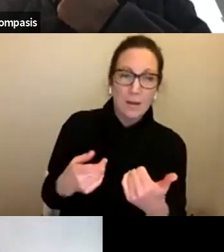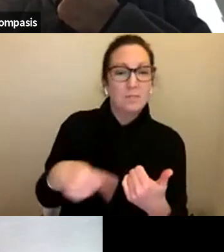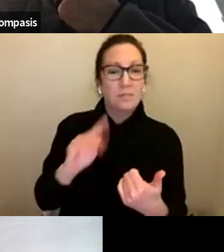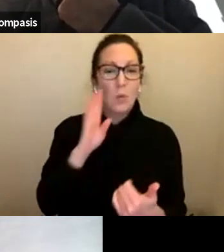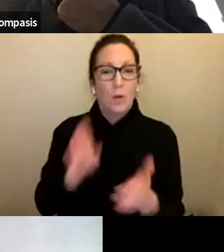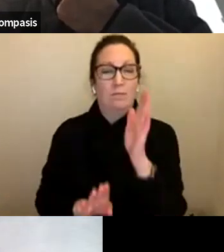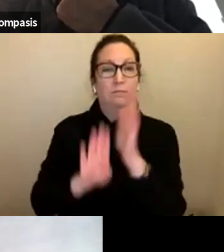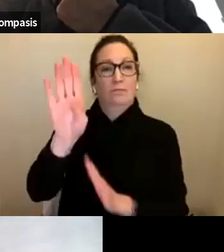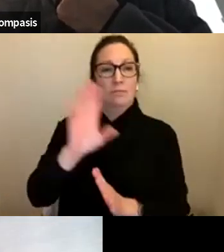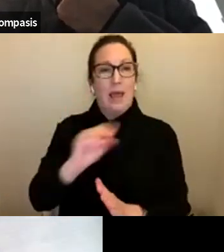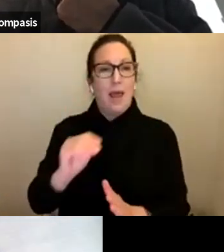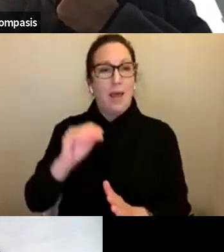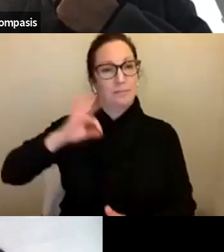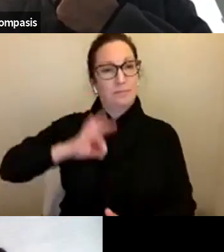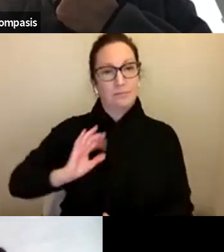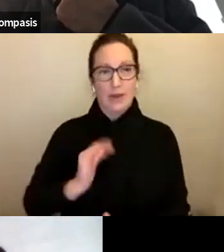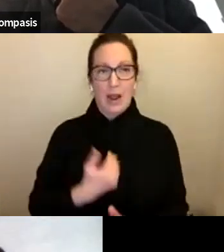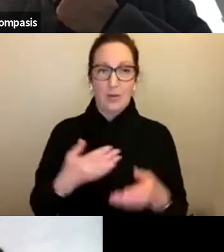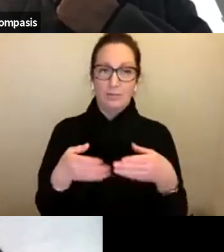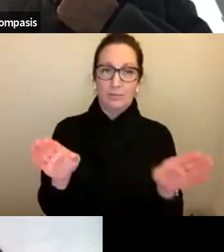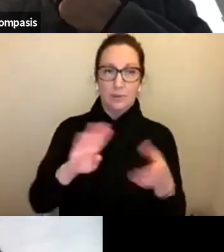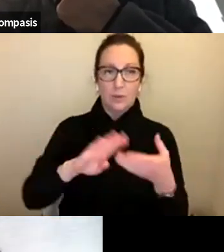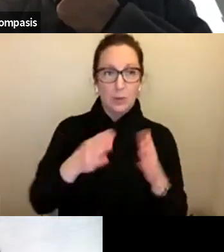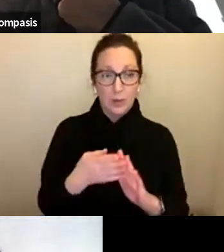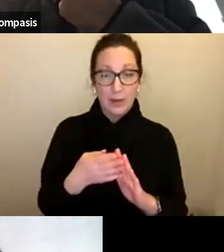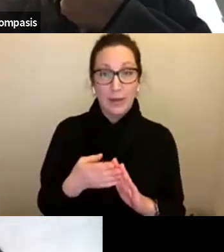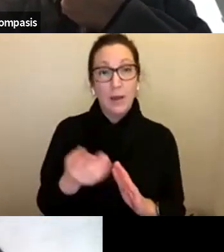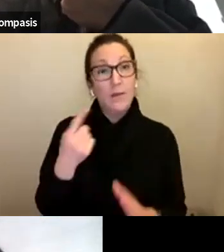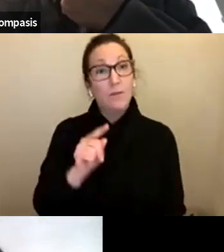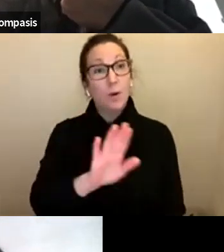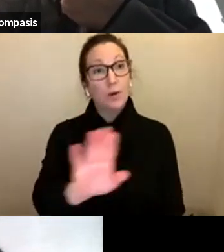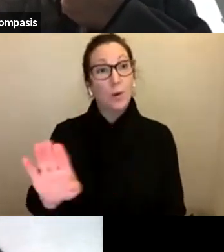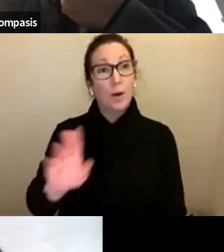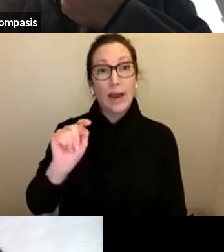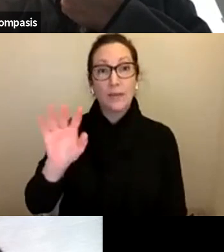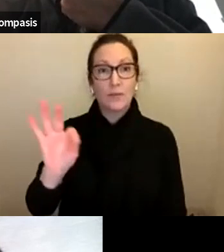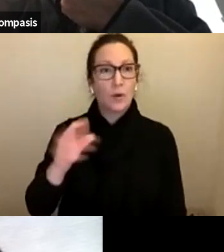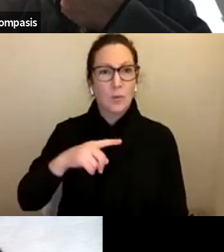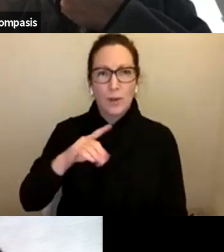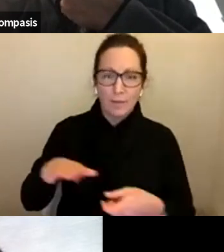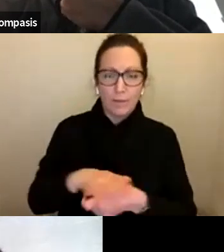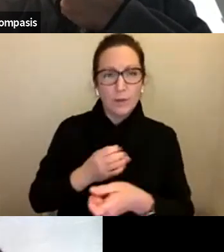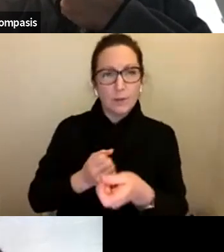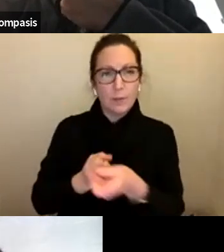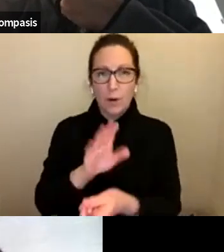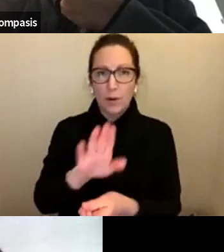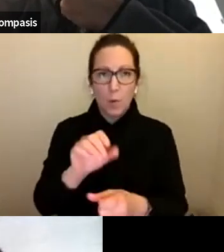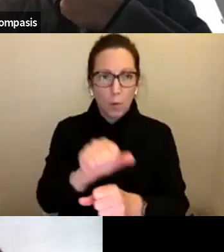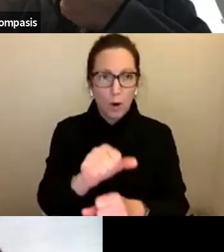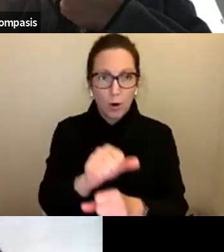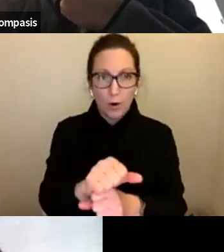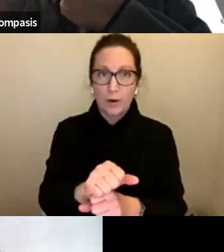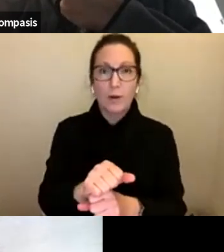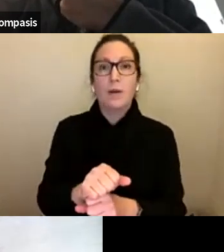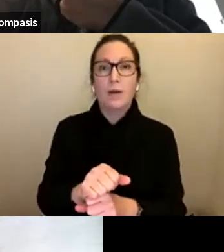it. And to the Exam School Admissions Task Force, we fully support your ongoing efforts to make the exam school